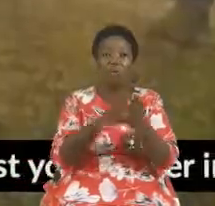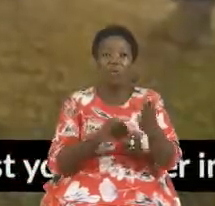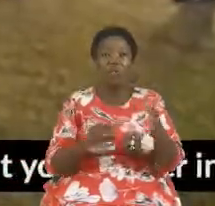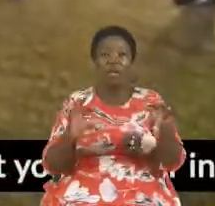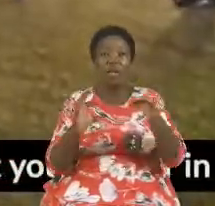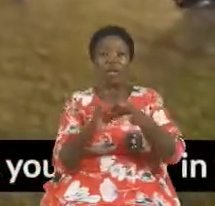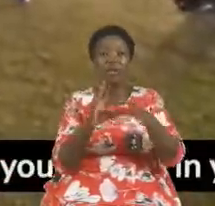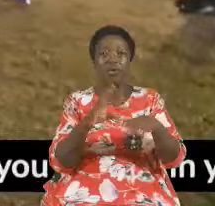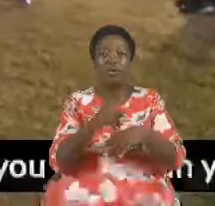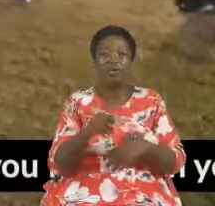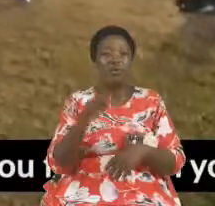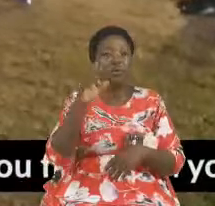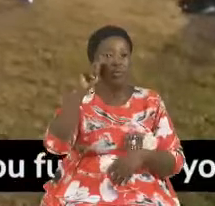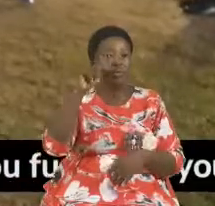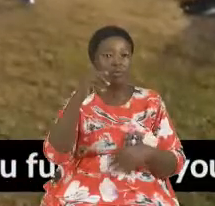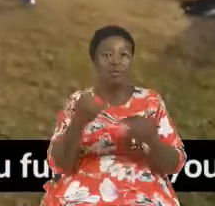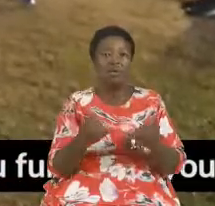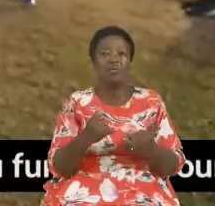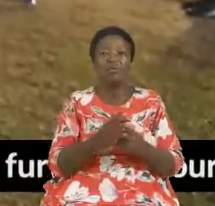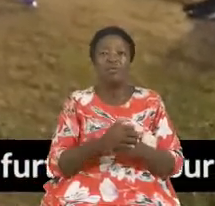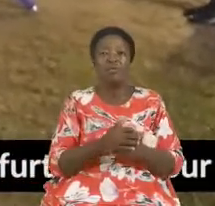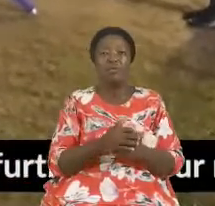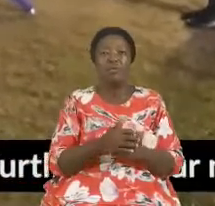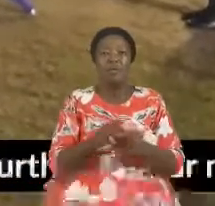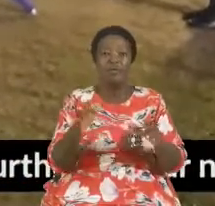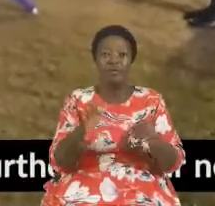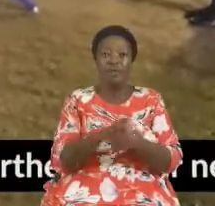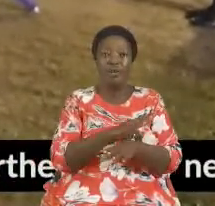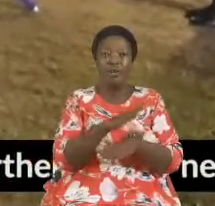Those online, follow the link on your screen now.